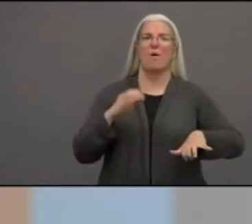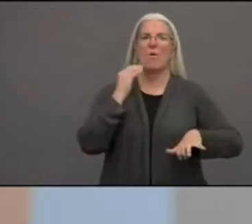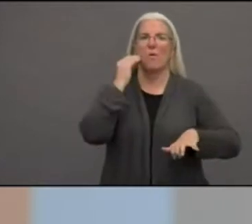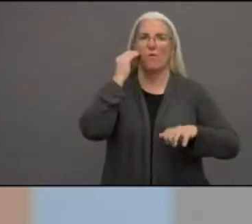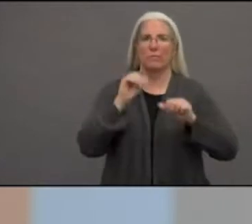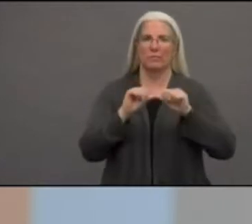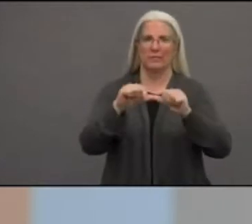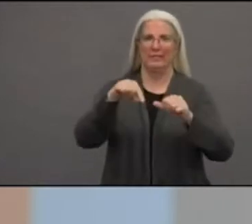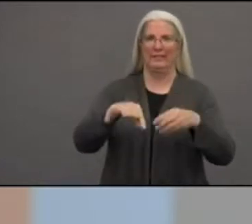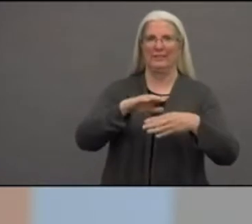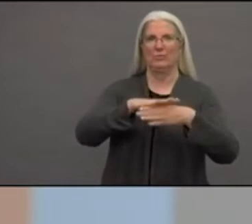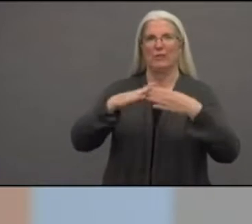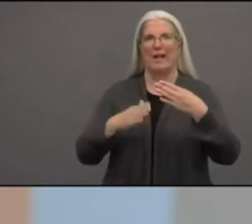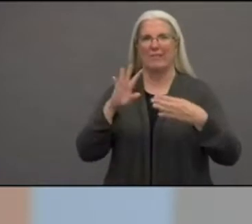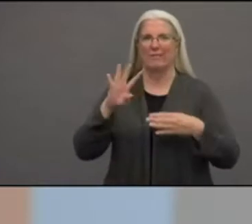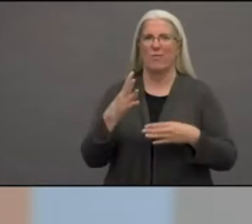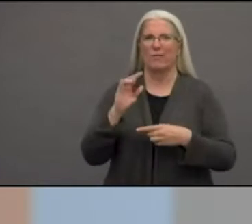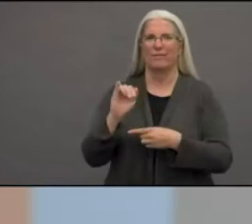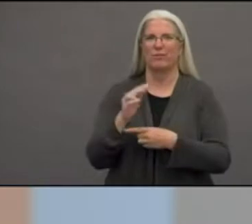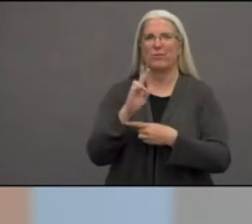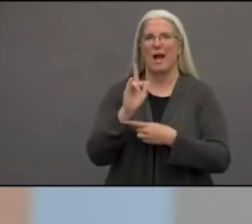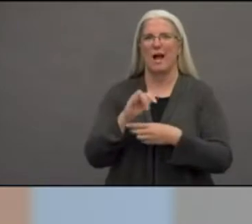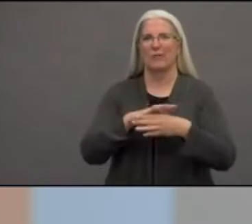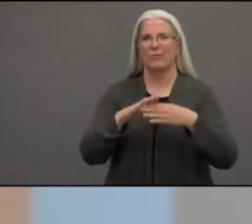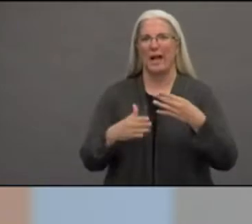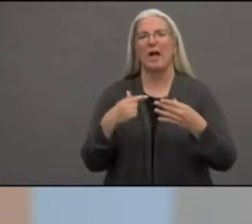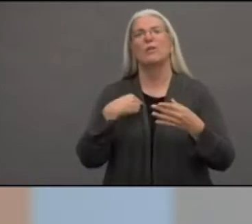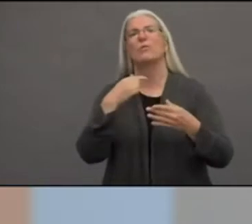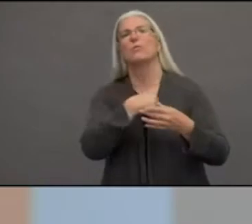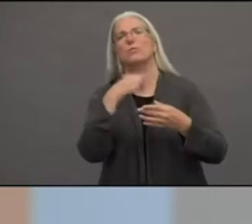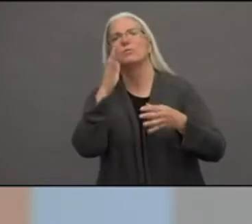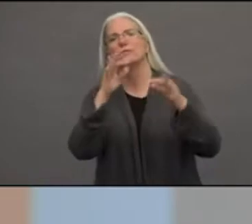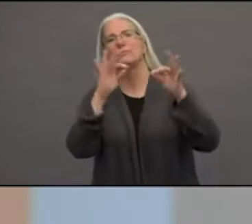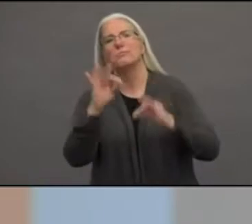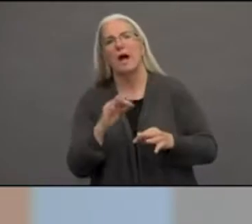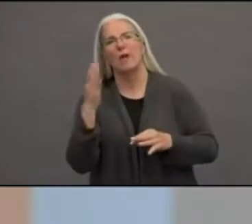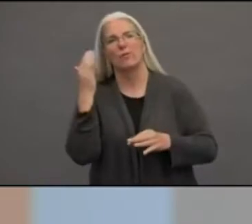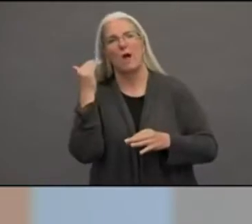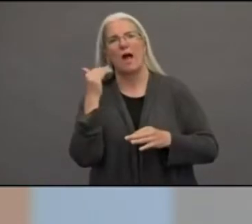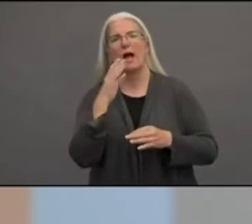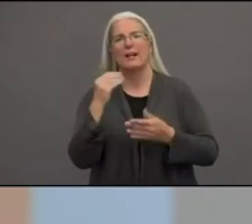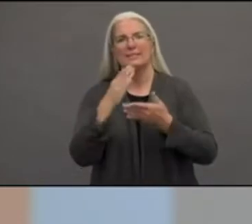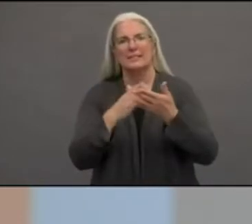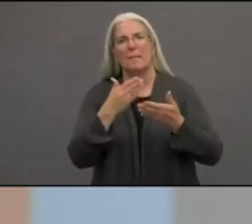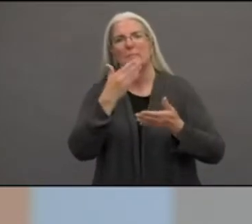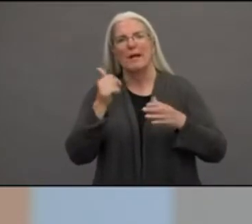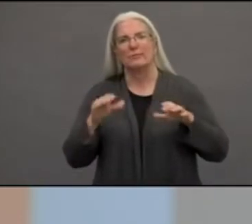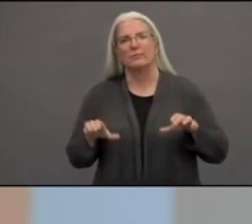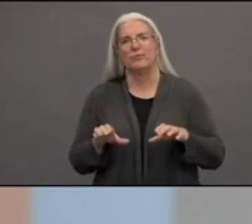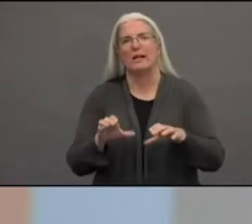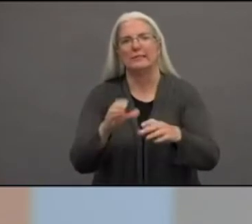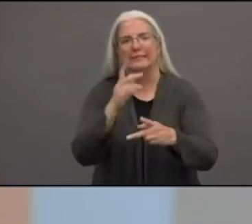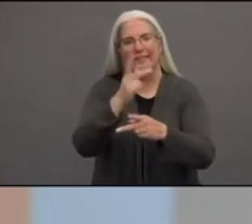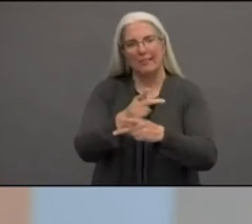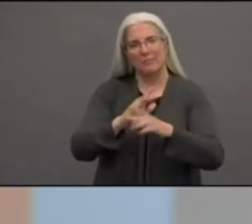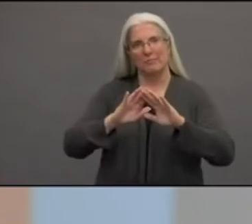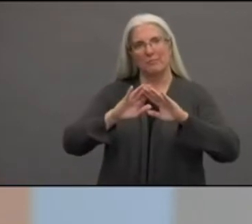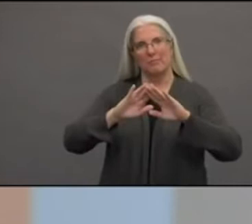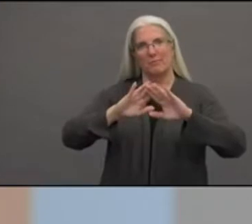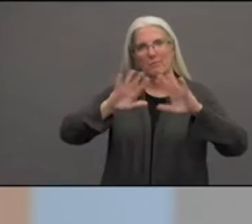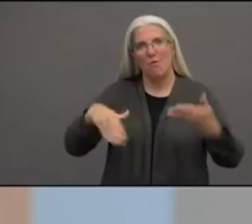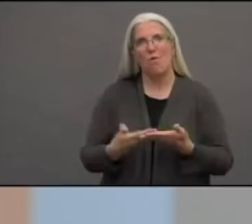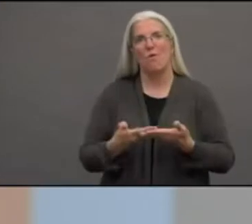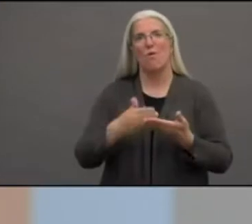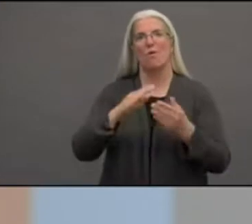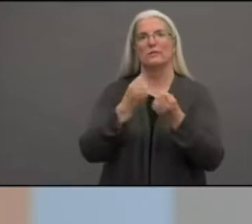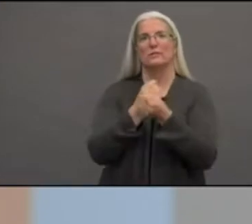to help explain some of the best practices that can keep you and your family safe this weekend. But first, we want to